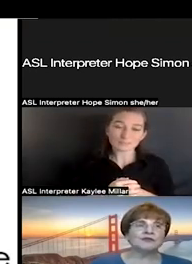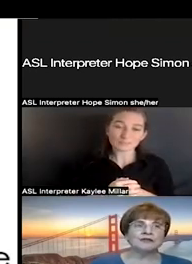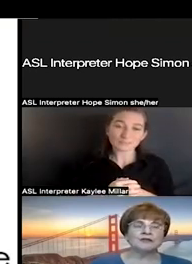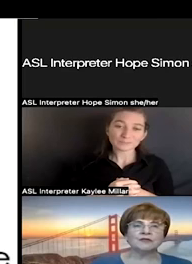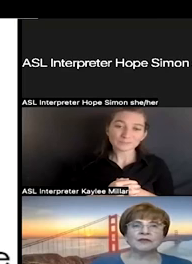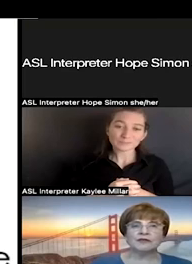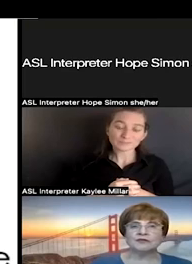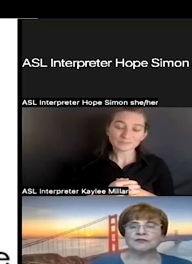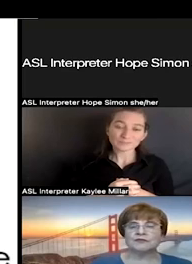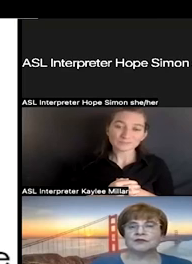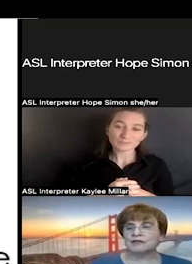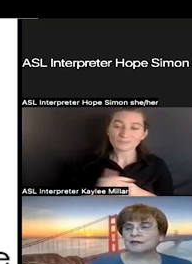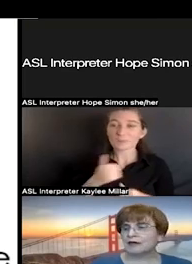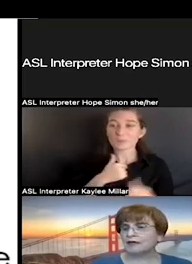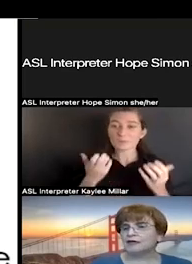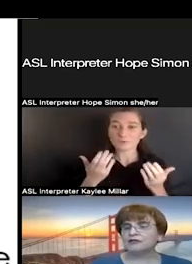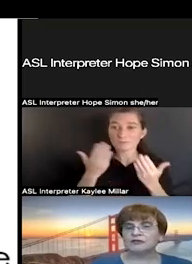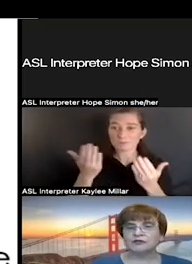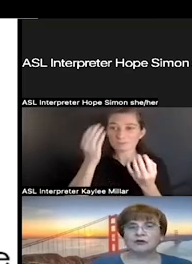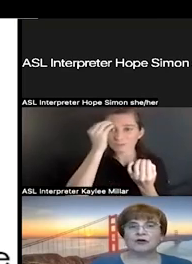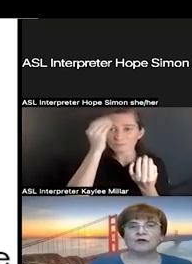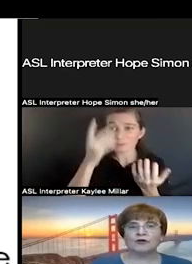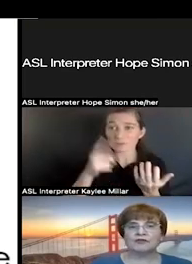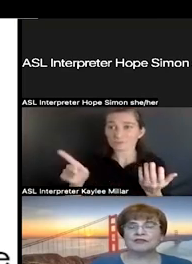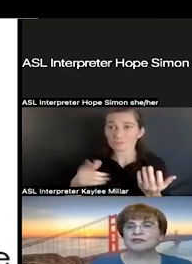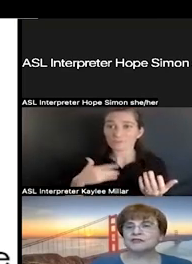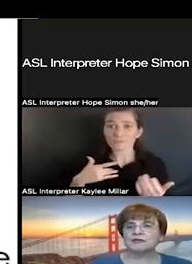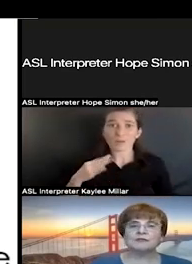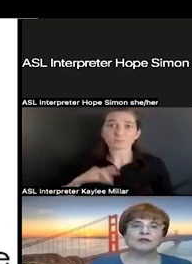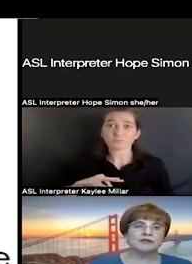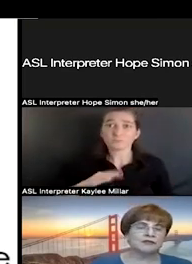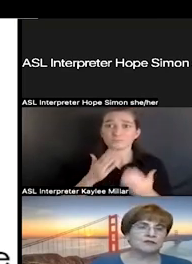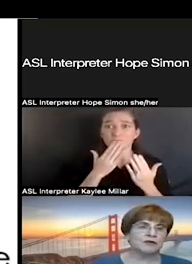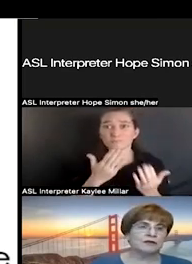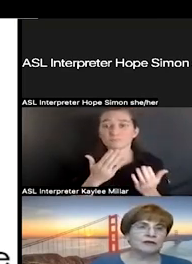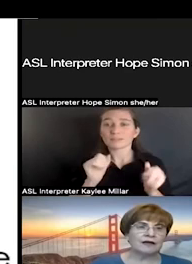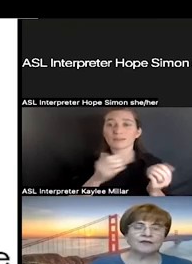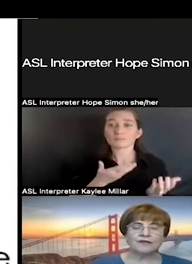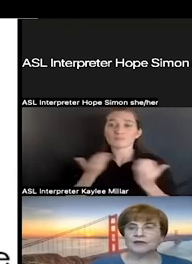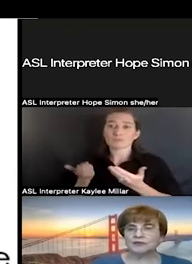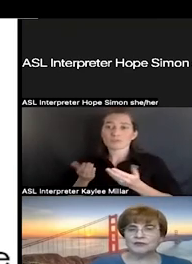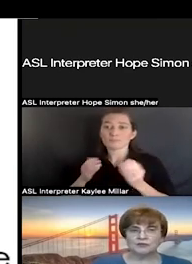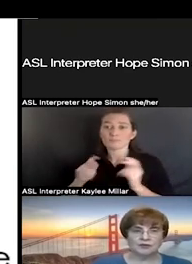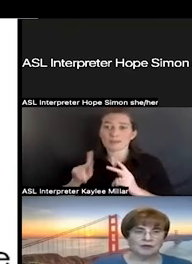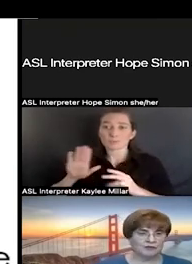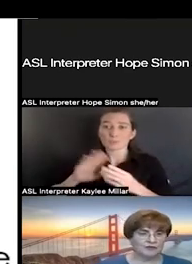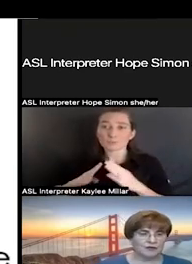information that's going to be useful for you to take back to your organizations and communities as well. And thank you